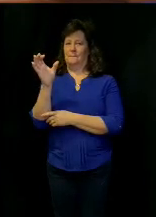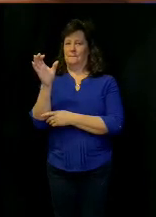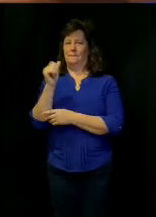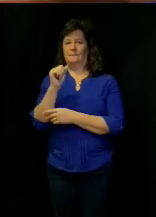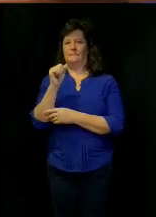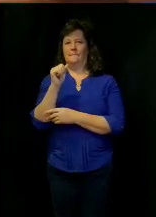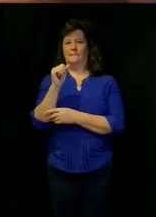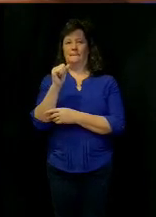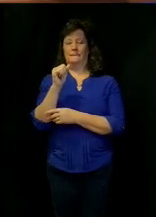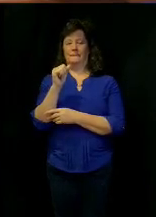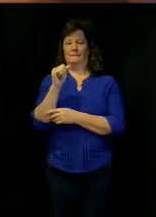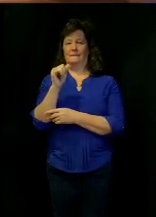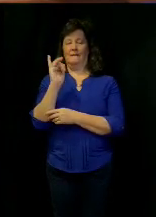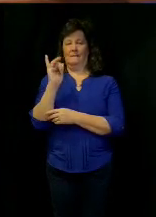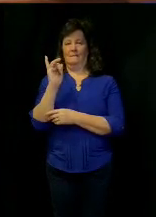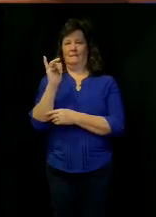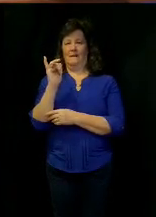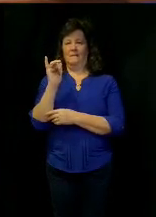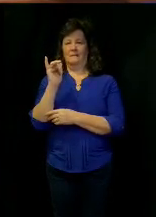the incarnation.